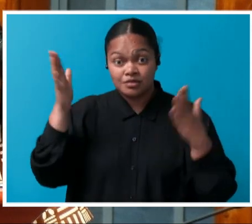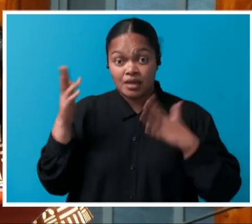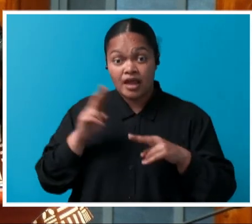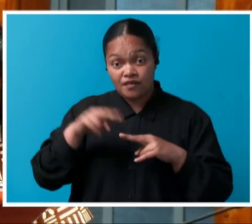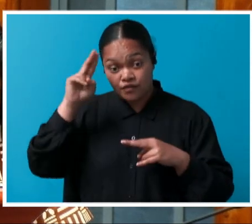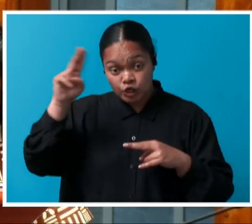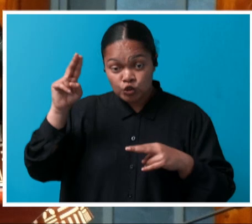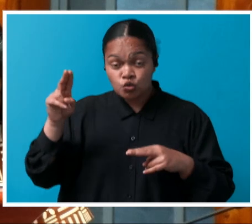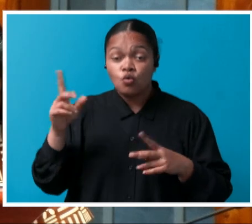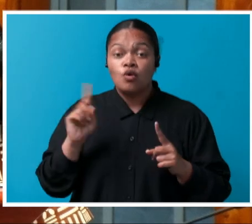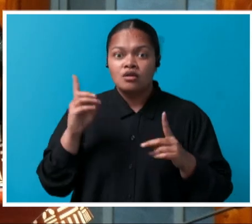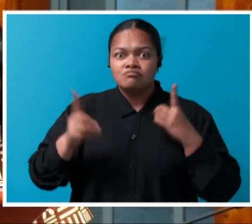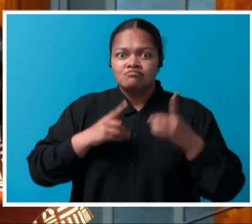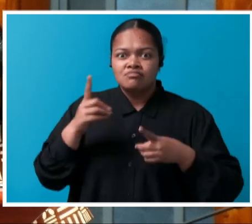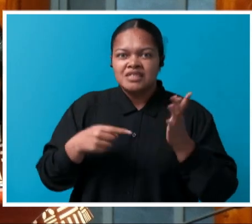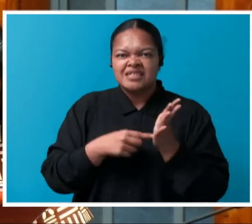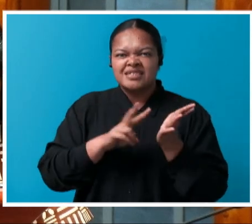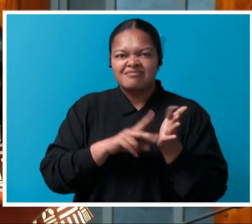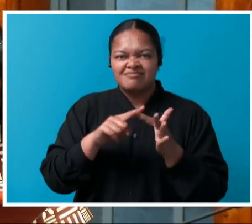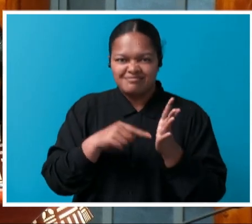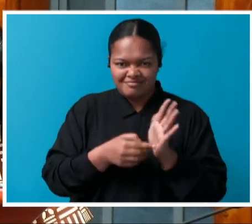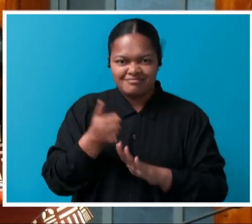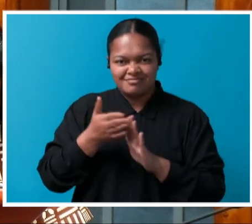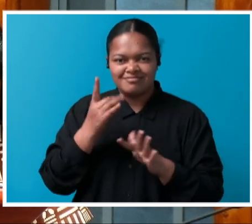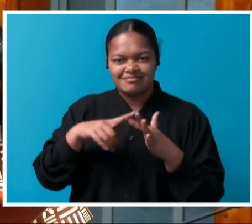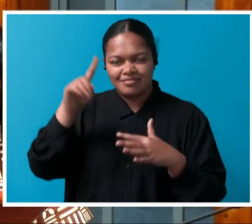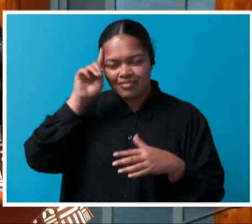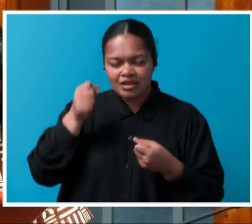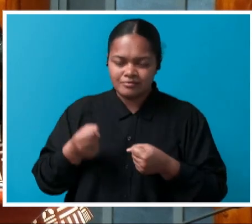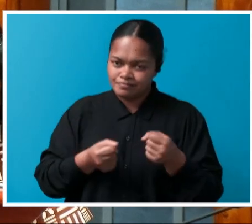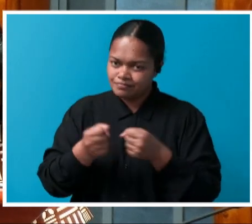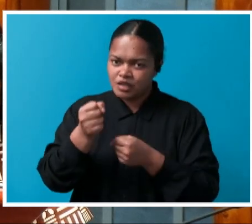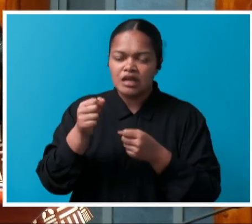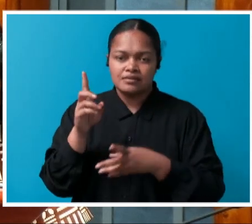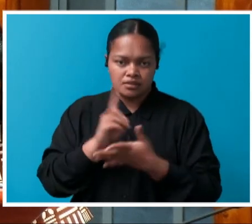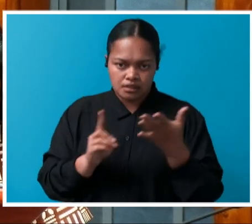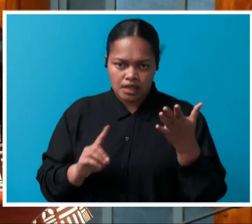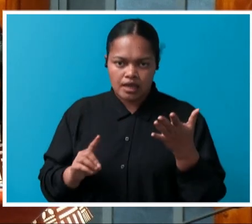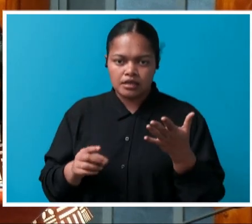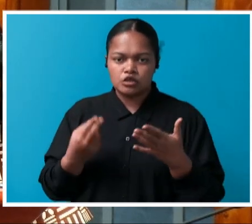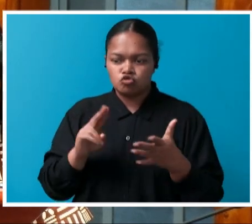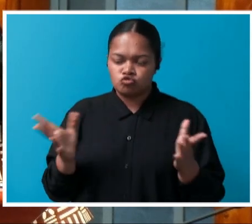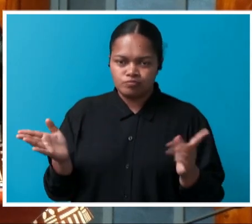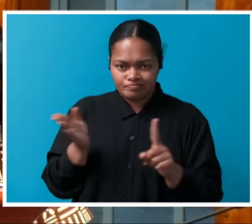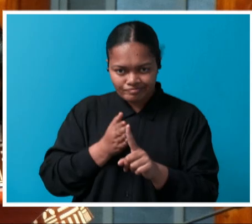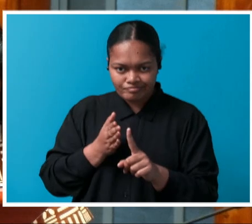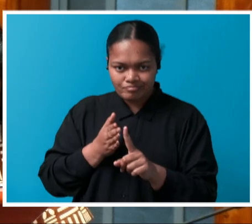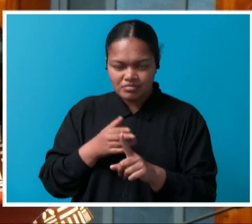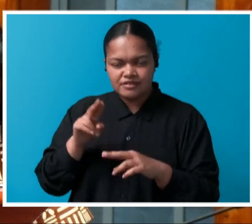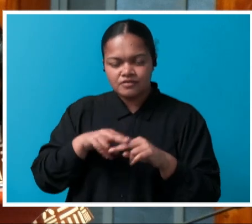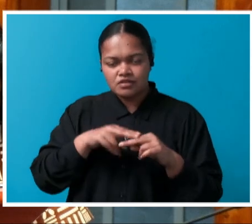a conference of resetting TVET and higher education, which was strategically designed to reset and align closely to the Fiji